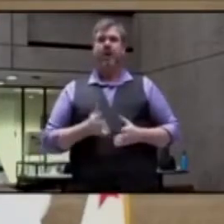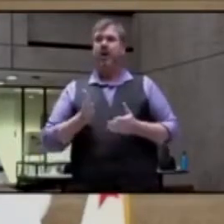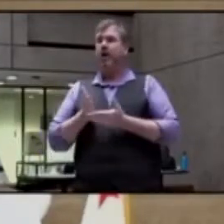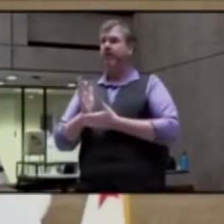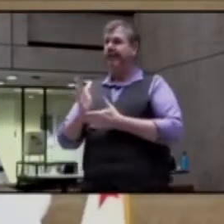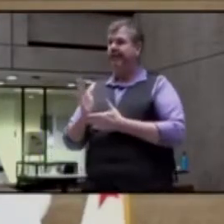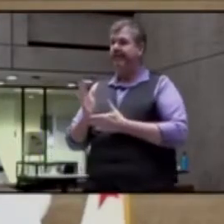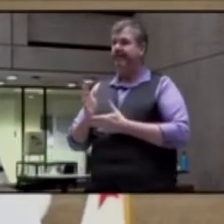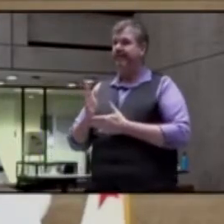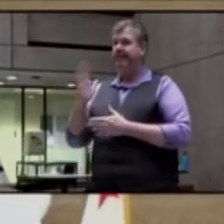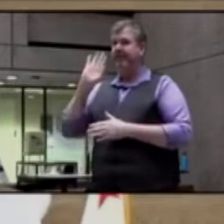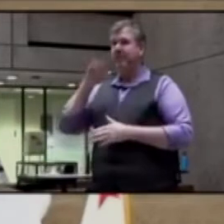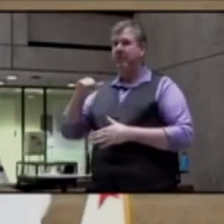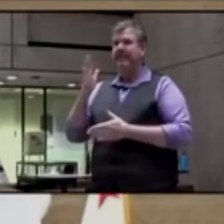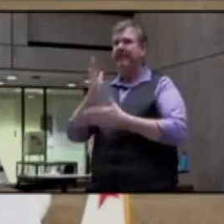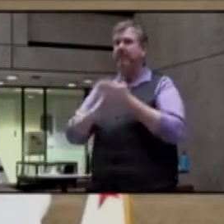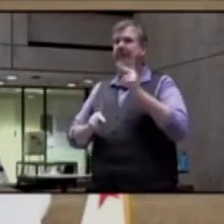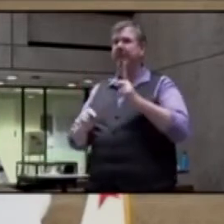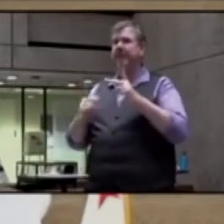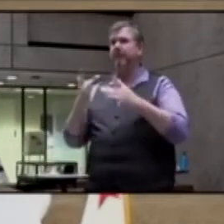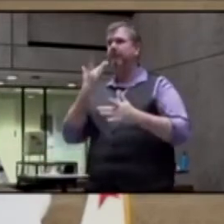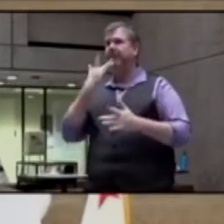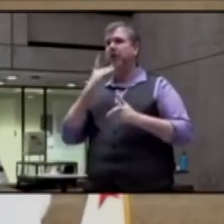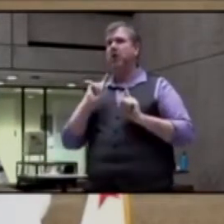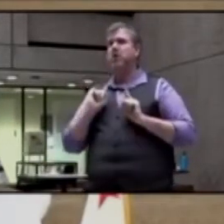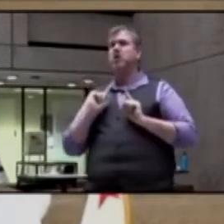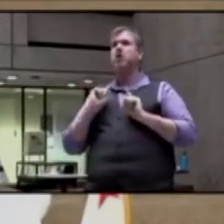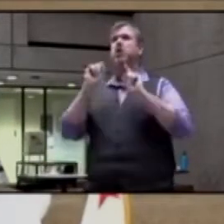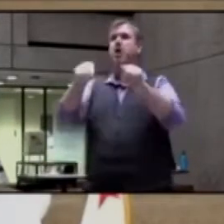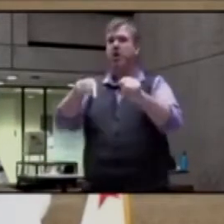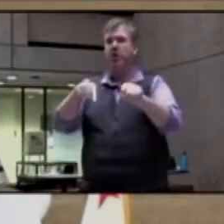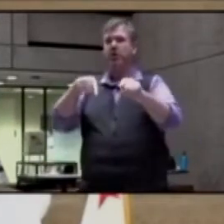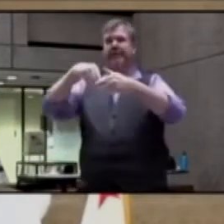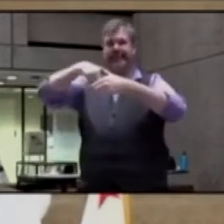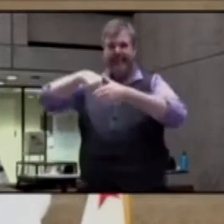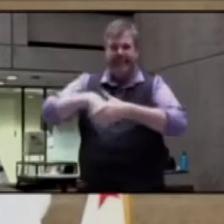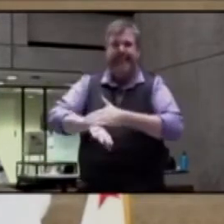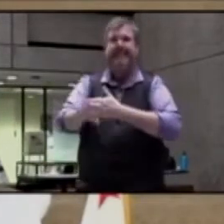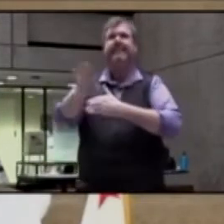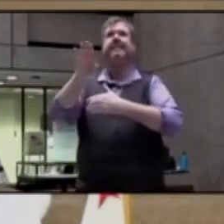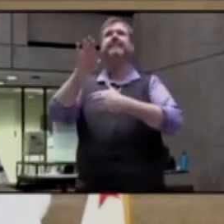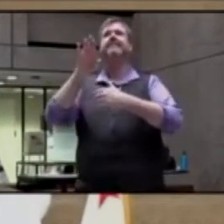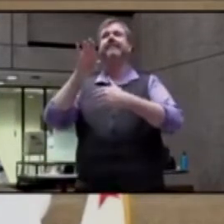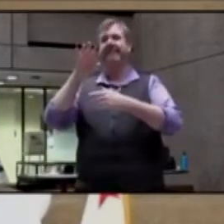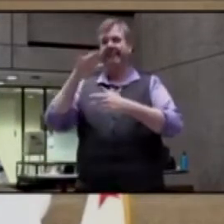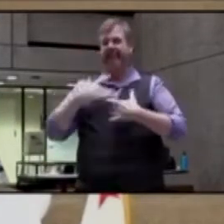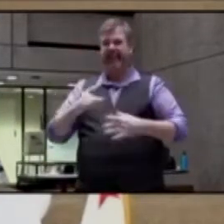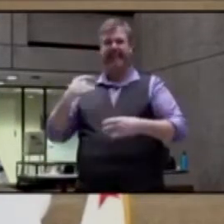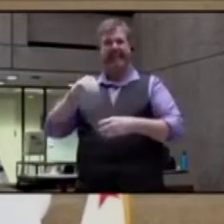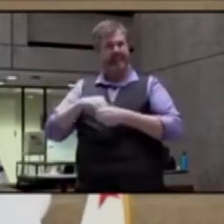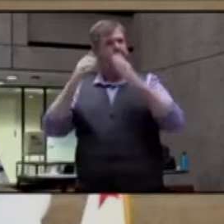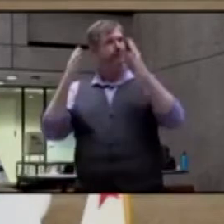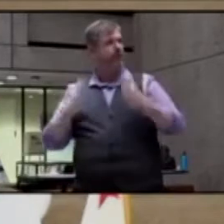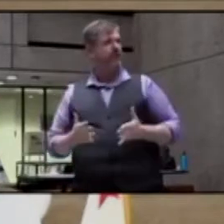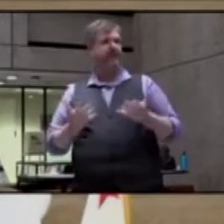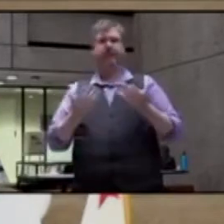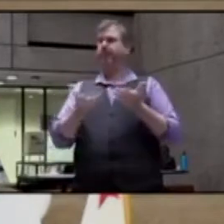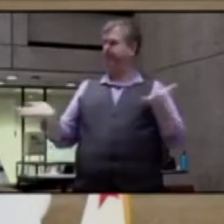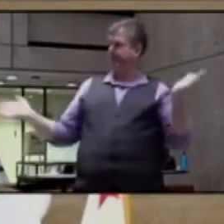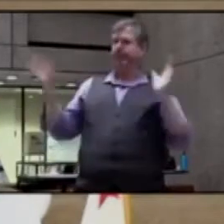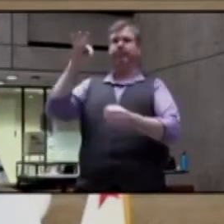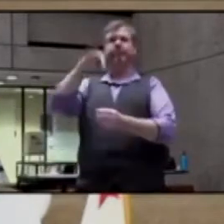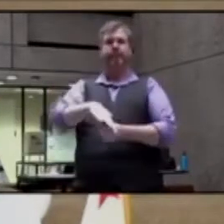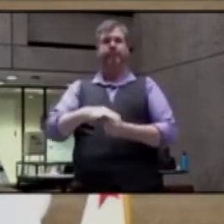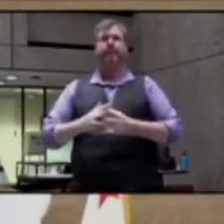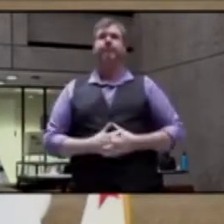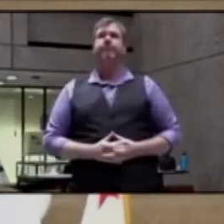person, or maybe they'll fill out their ballot at home, but they still want to come here and put it in a box physically, or go somewhere to put it in a box. Can you